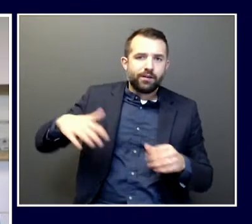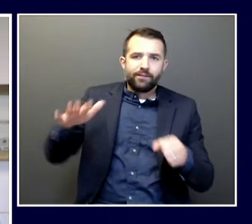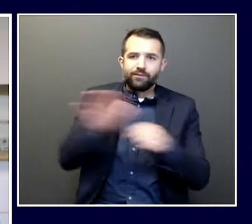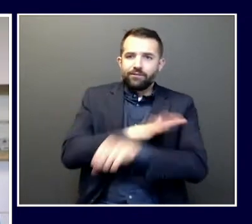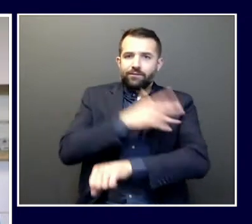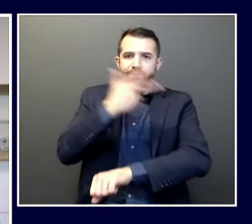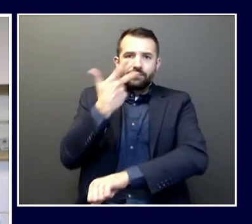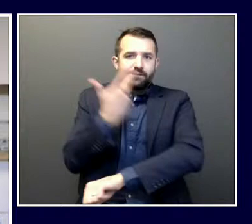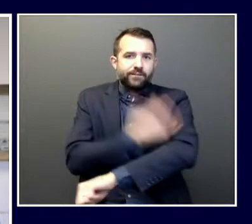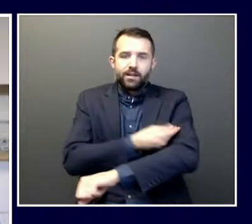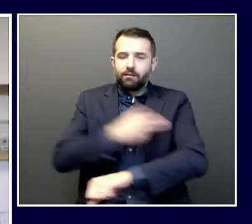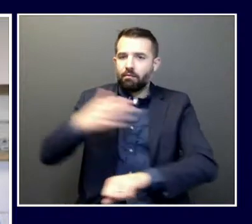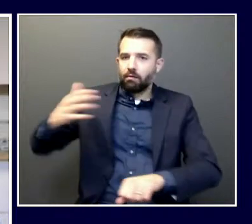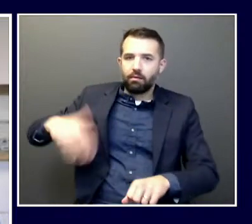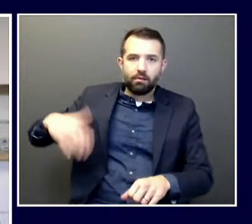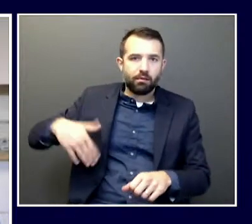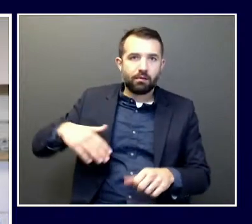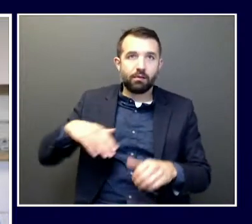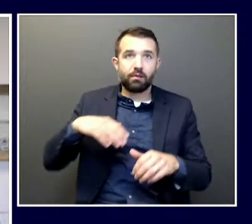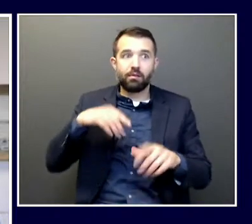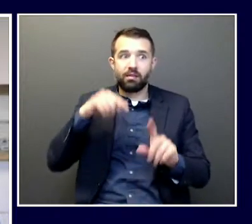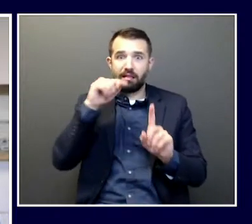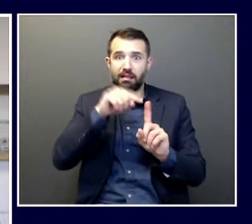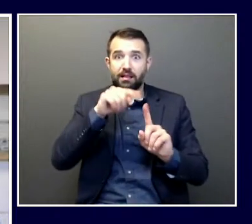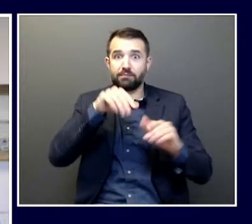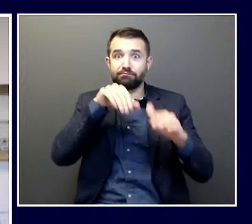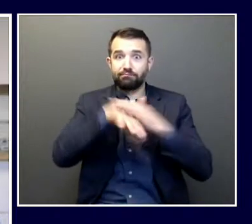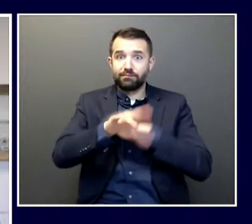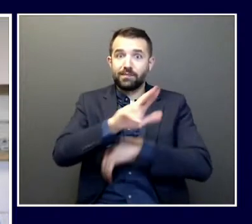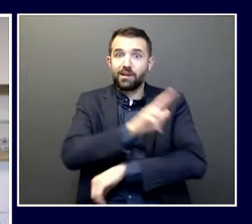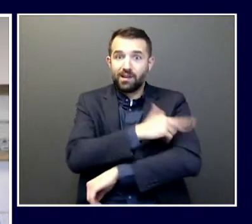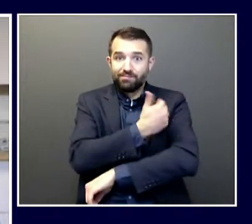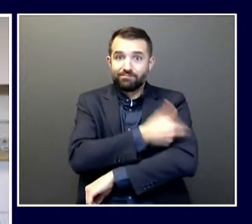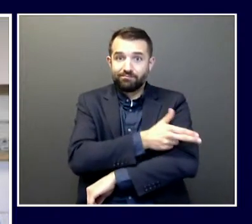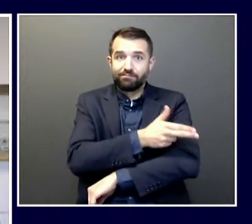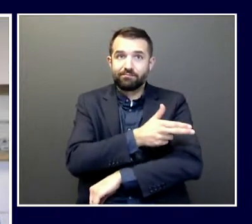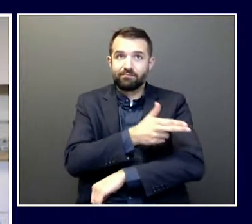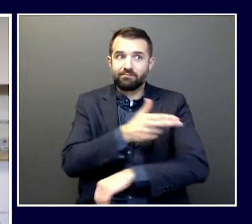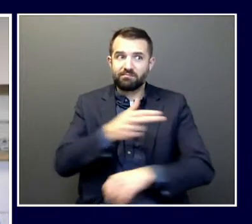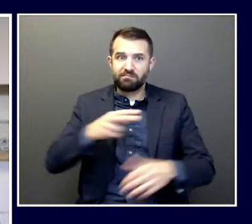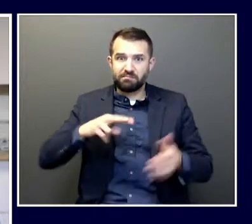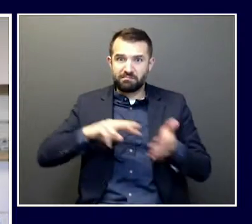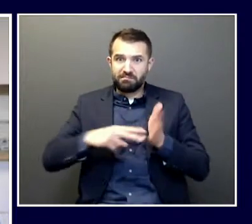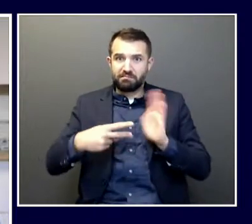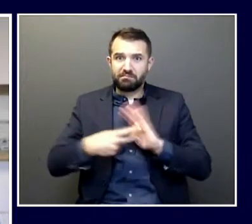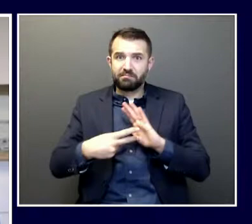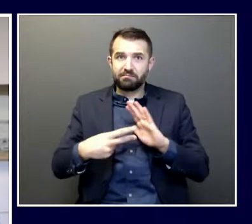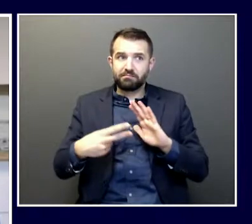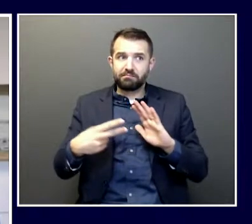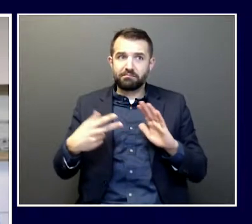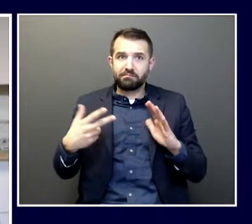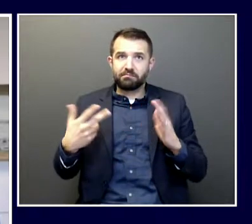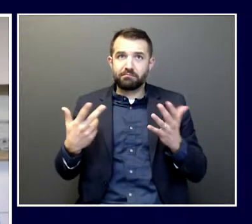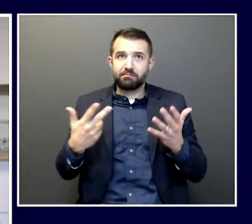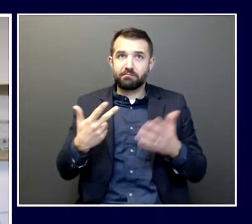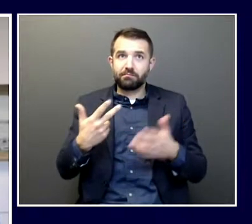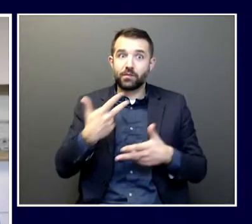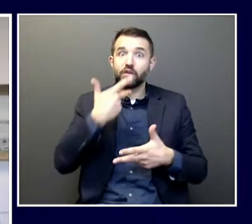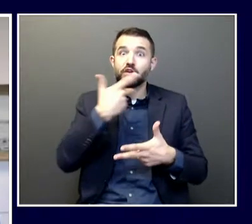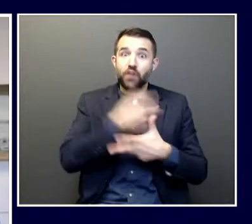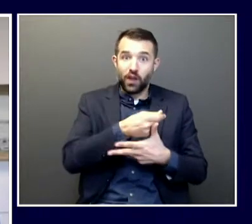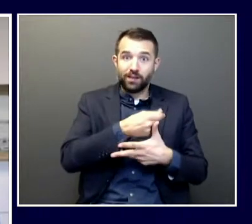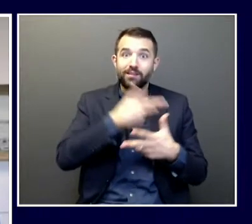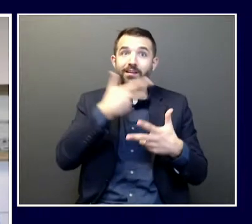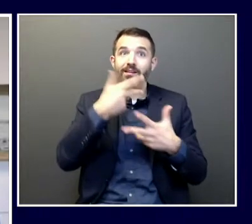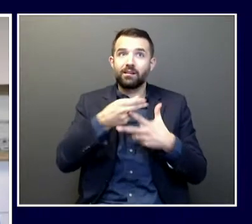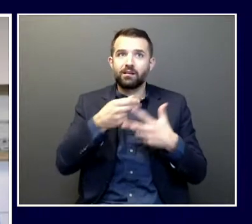think you are, but are you including people who qualify for boosters but have not received them? So are they among the not fully vaccinated